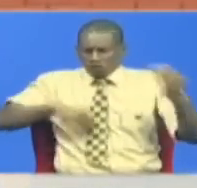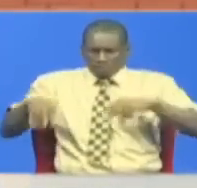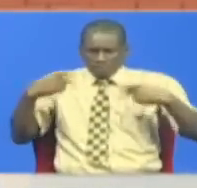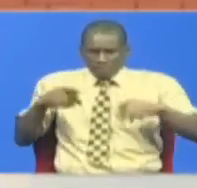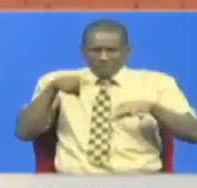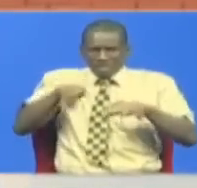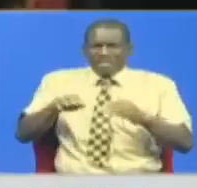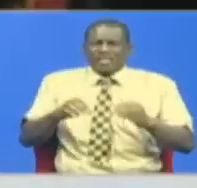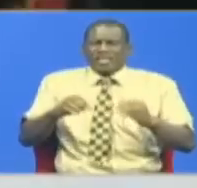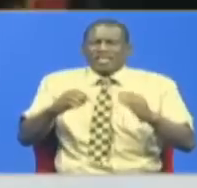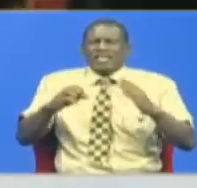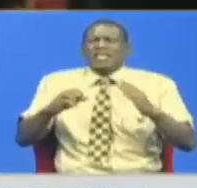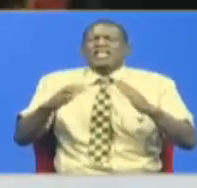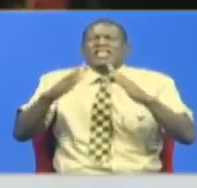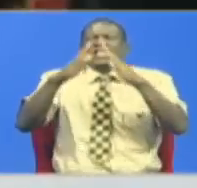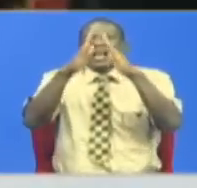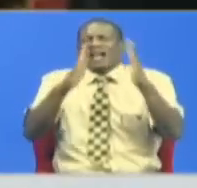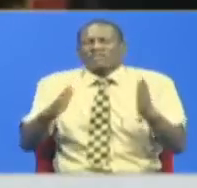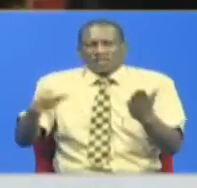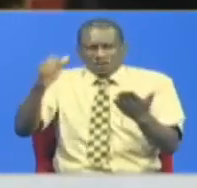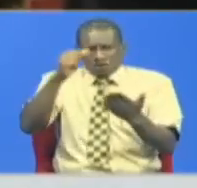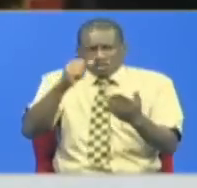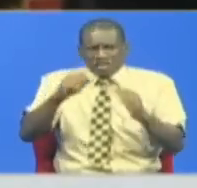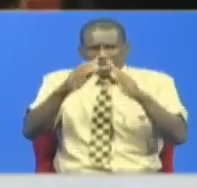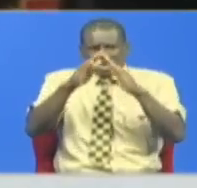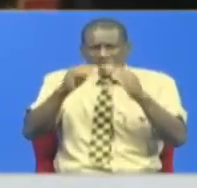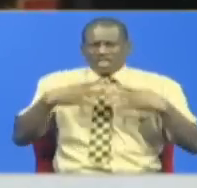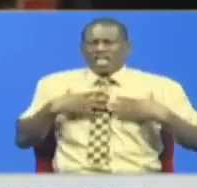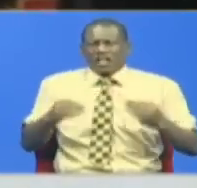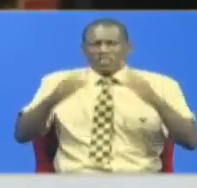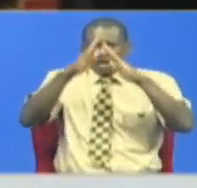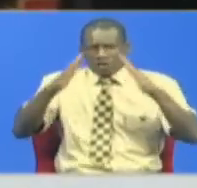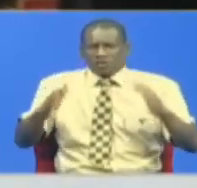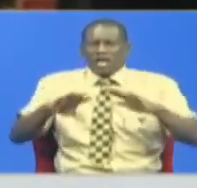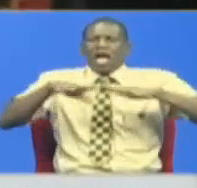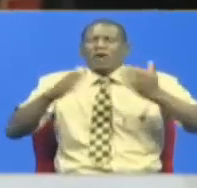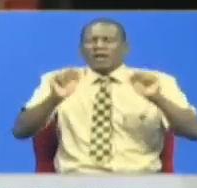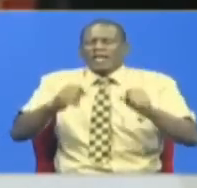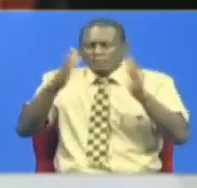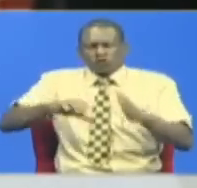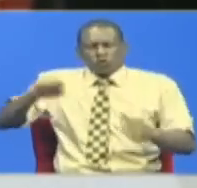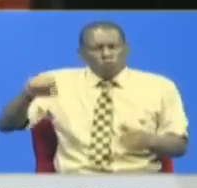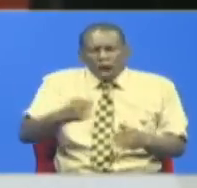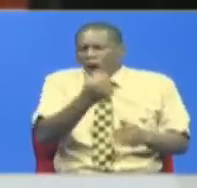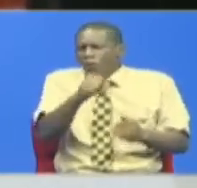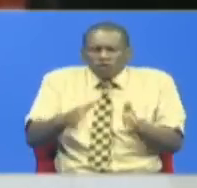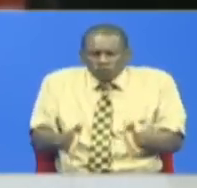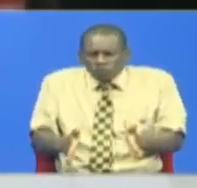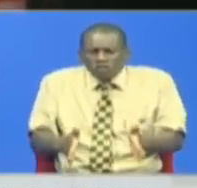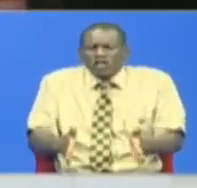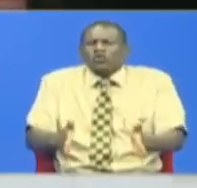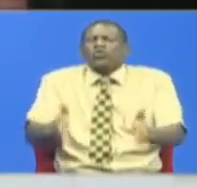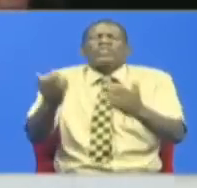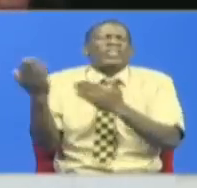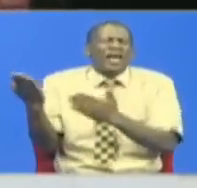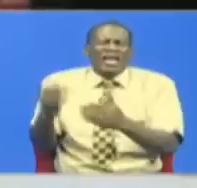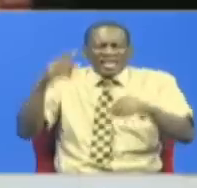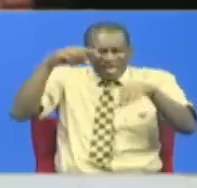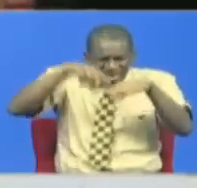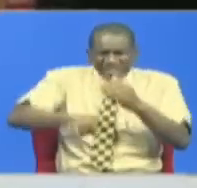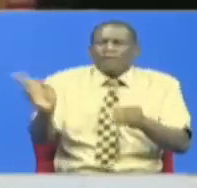Afya house. How does somebody, you know, walk from the streets, go to the Ministry of Health,